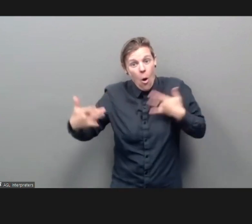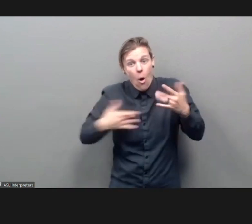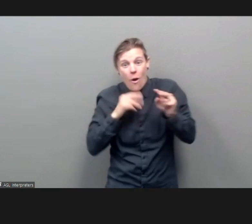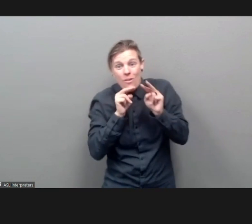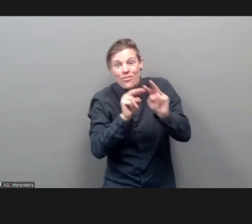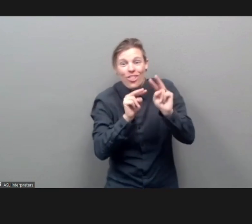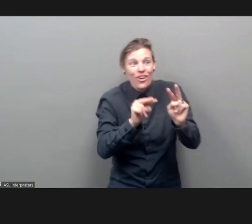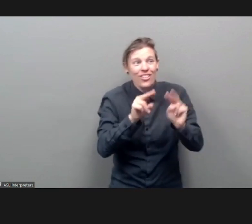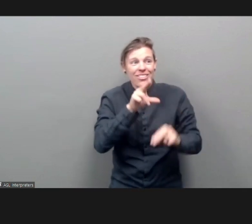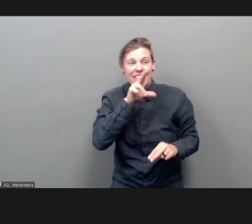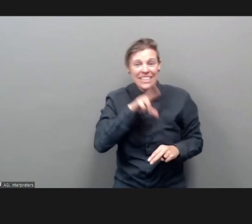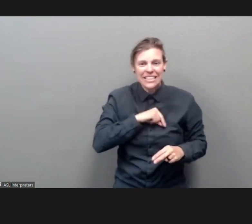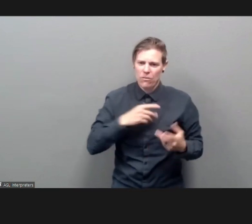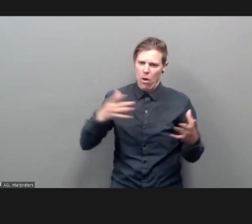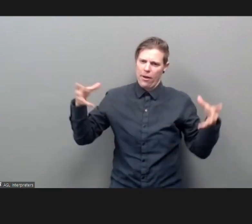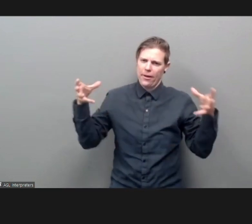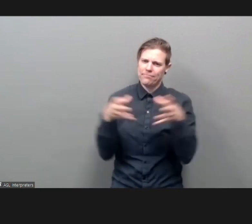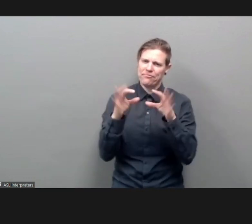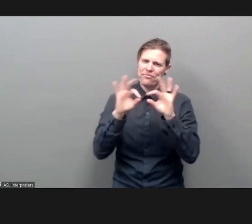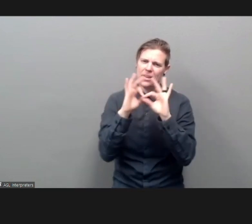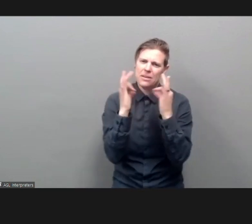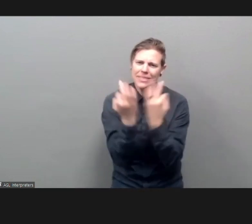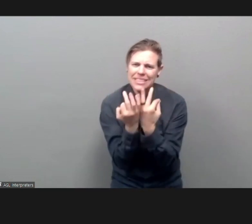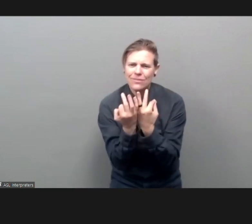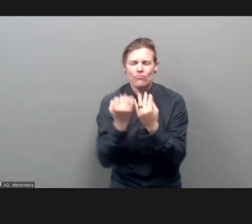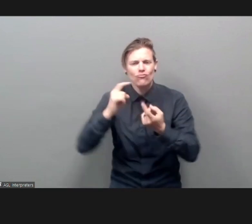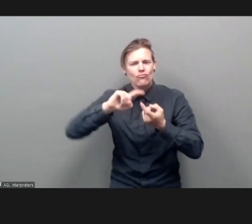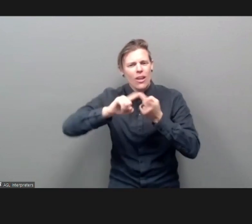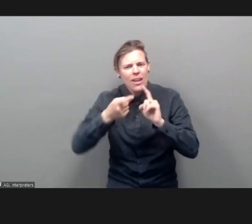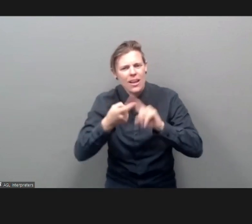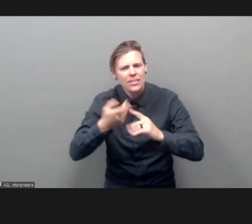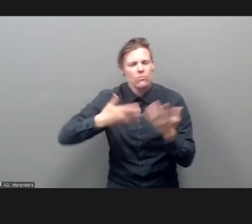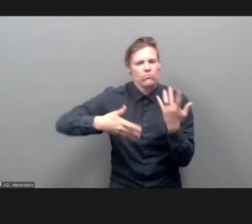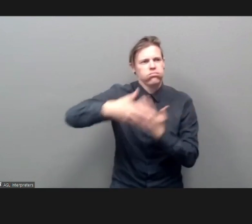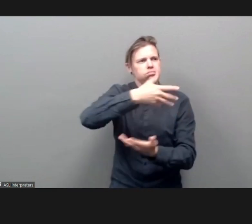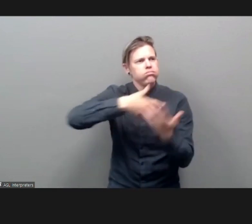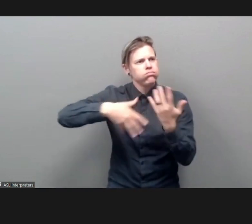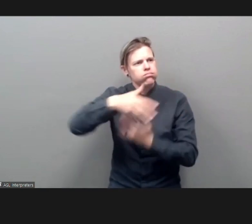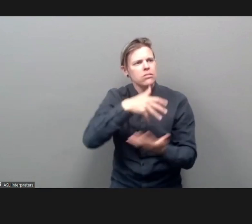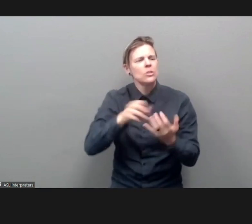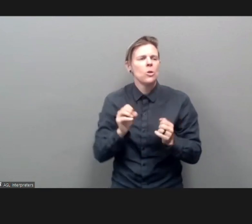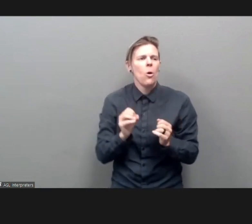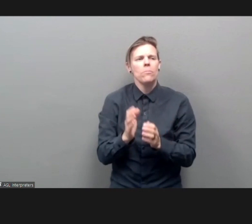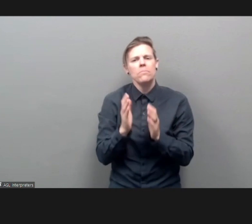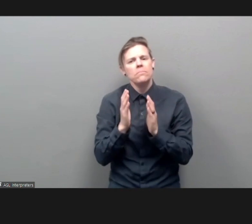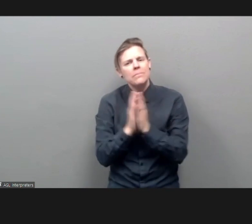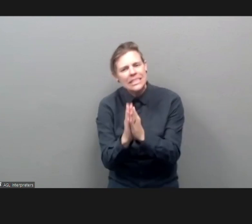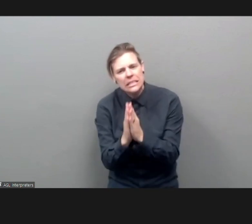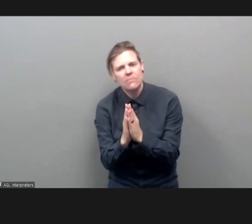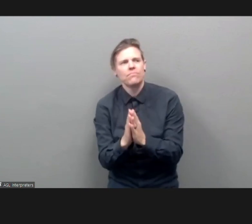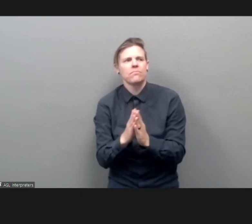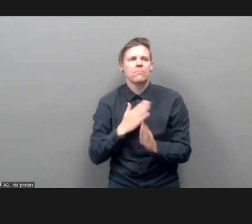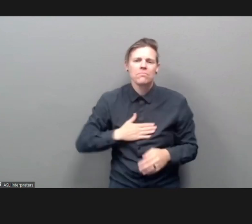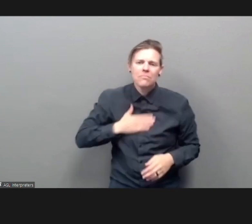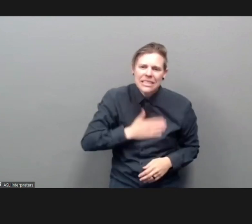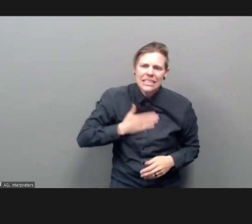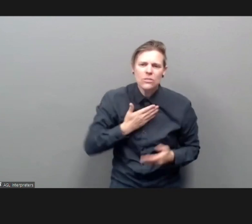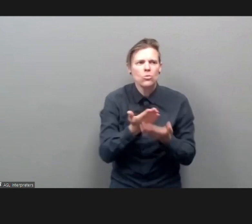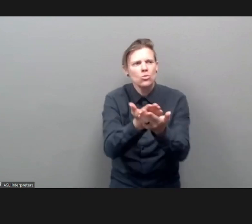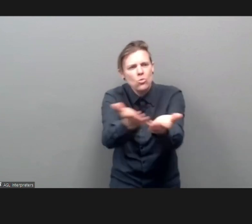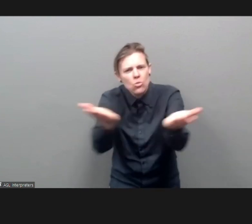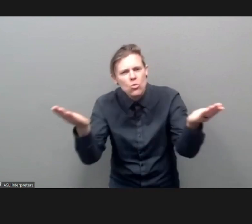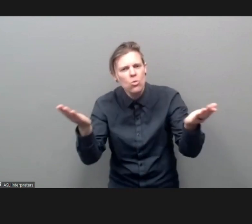families. And I'm going to ask you to do the same. Think about smaller